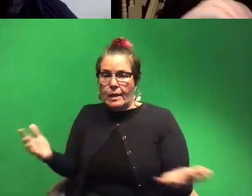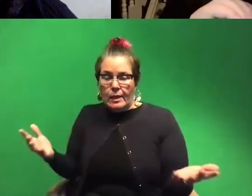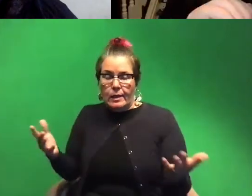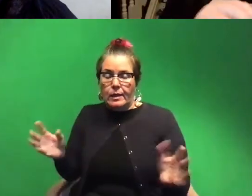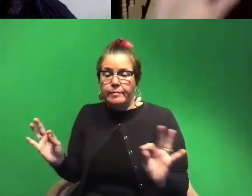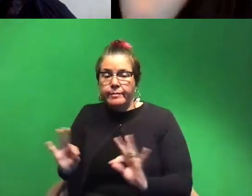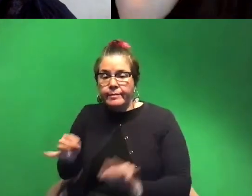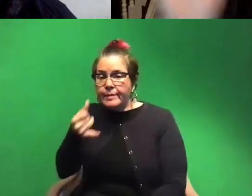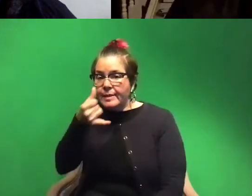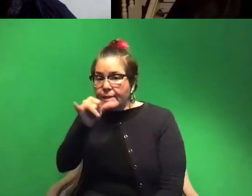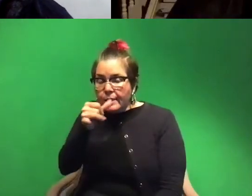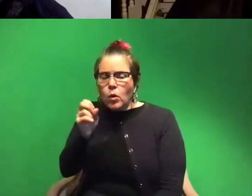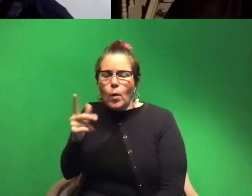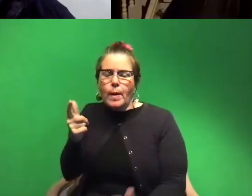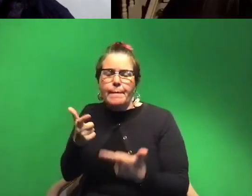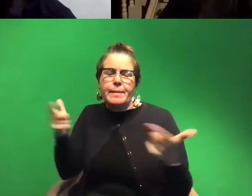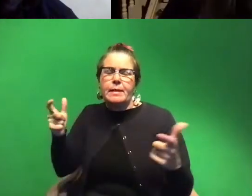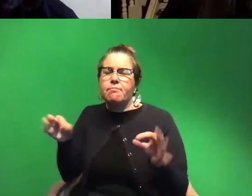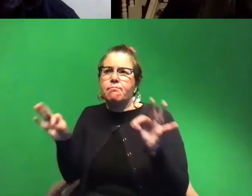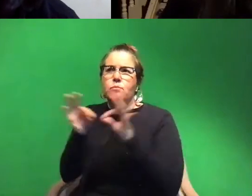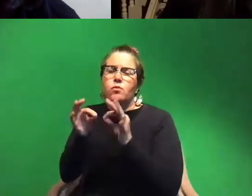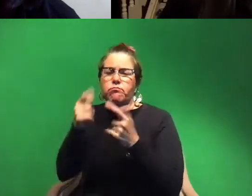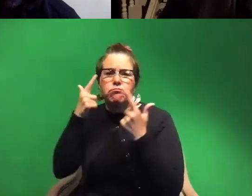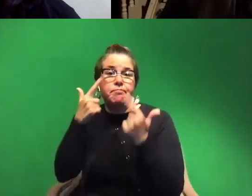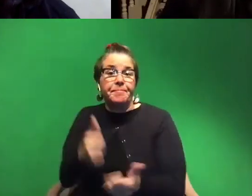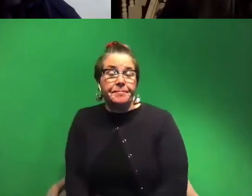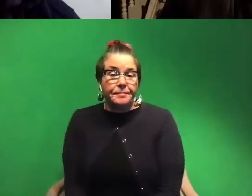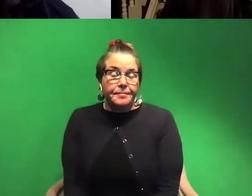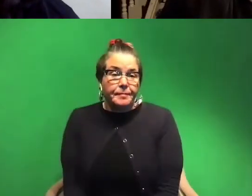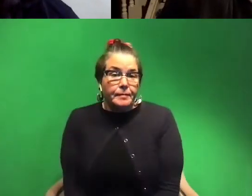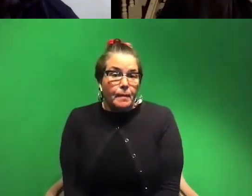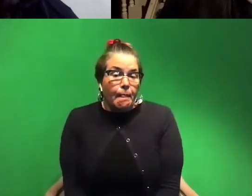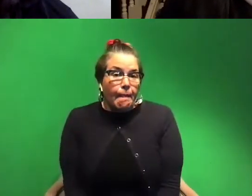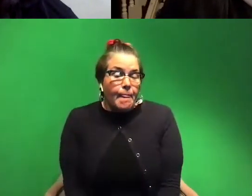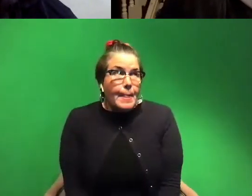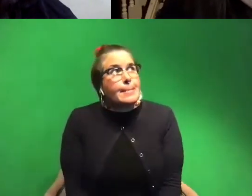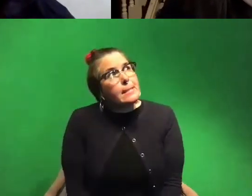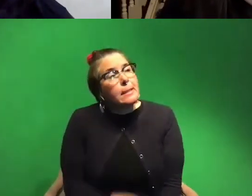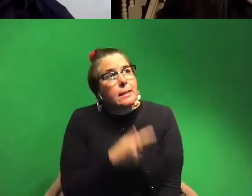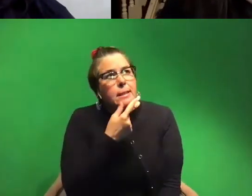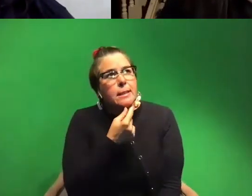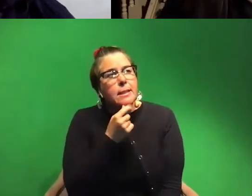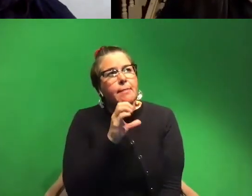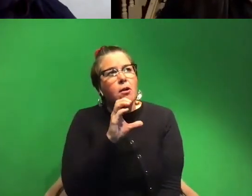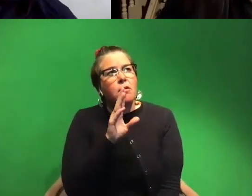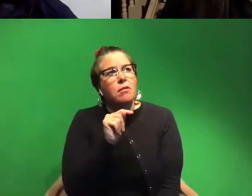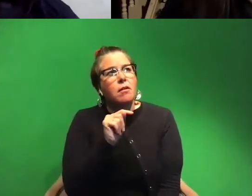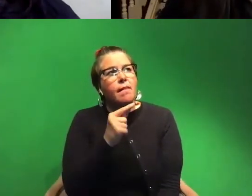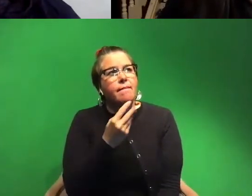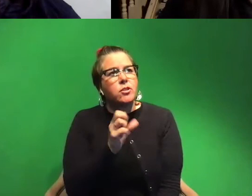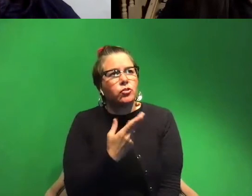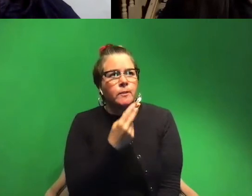silly and insignificant or big picture important as you'd like. Let me see. About cuttlefish,